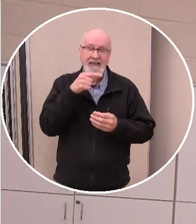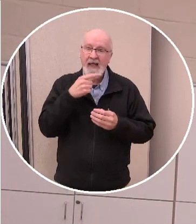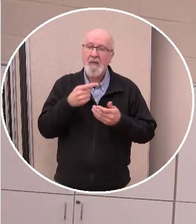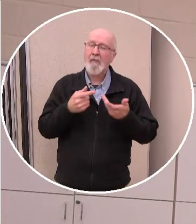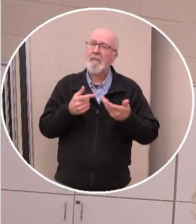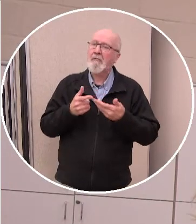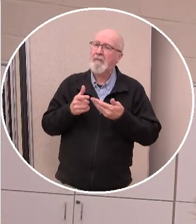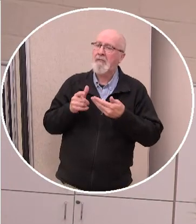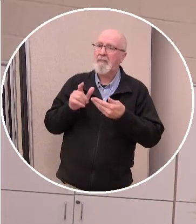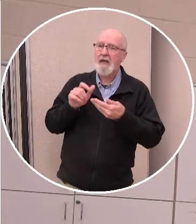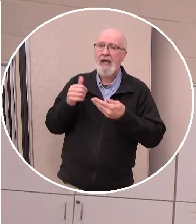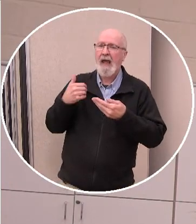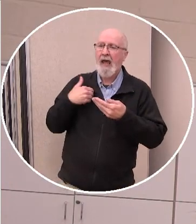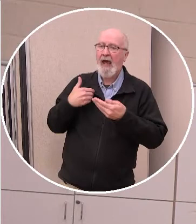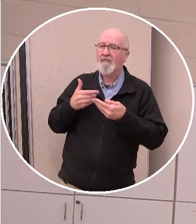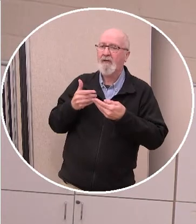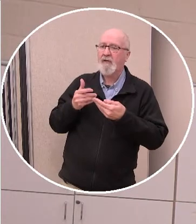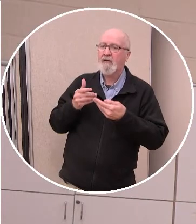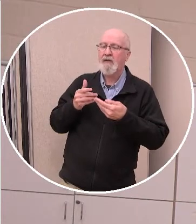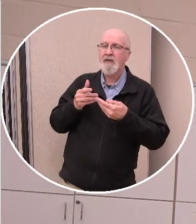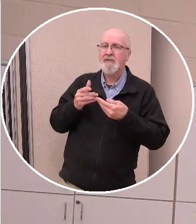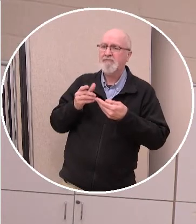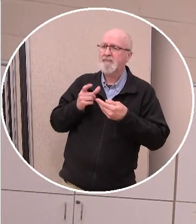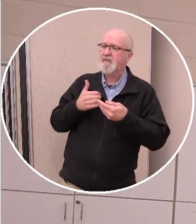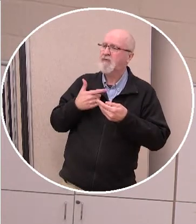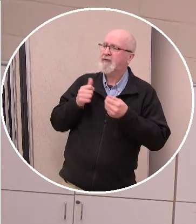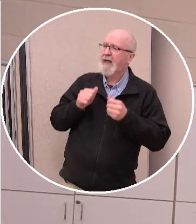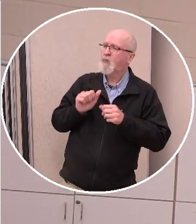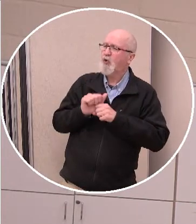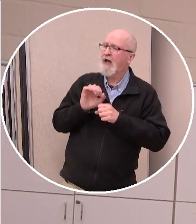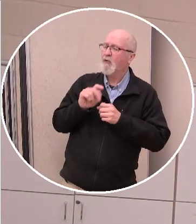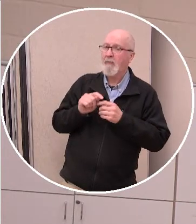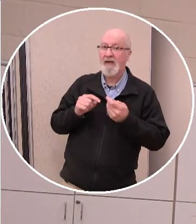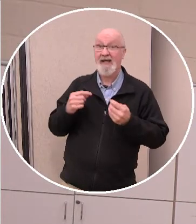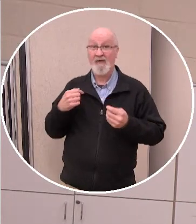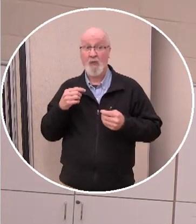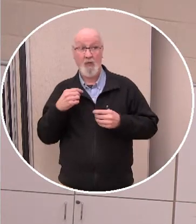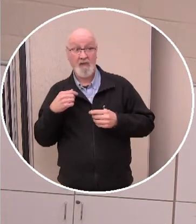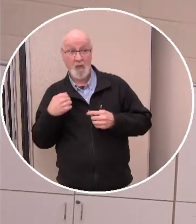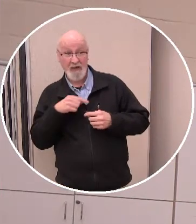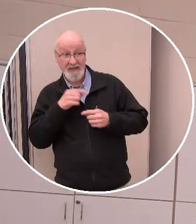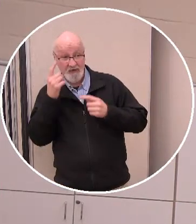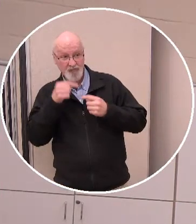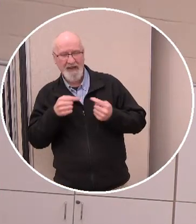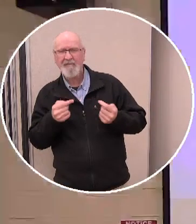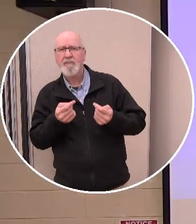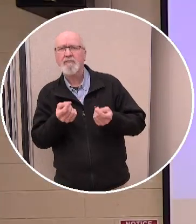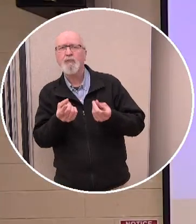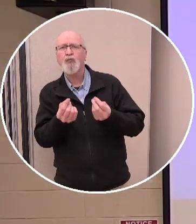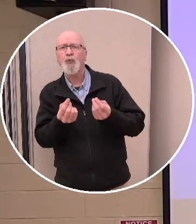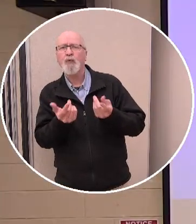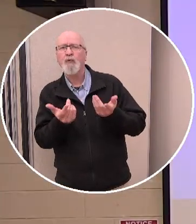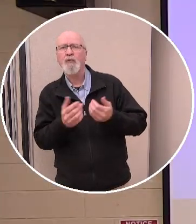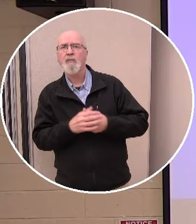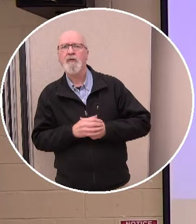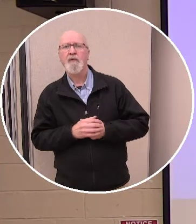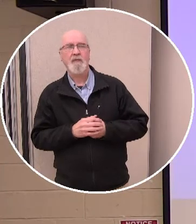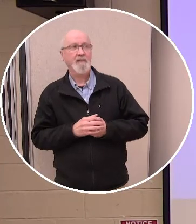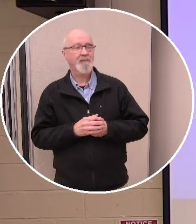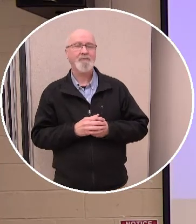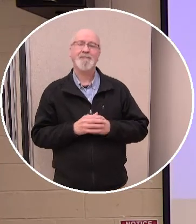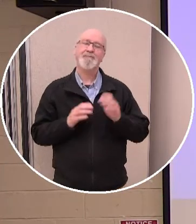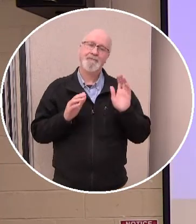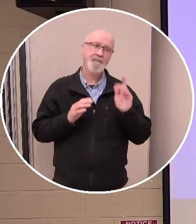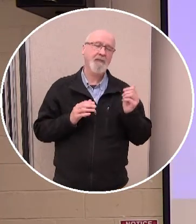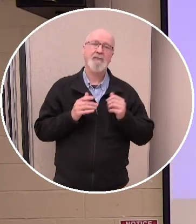the requirements, but we feel differently, where do we go from there? Okay. Perhaps I wasn't, and I accept that. Perhaps I wasn't as clear as I